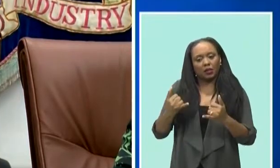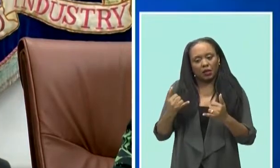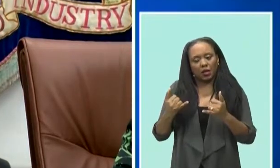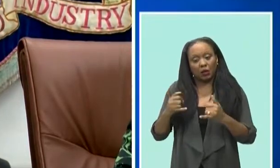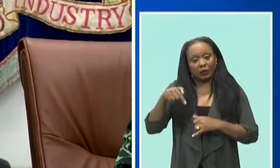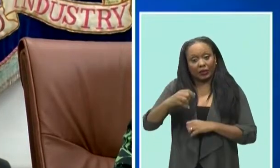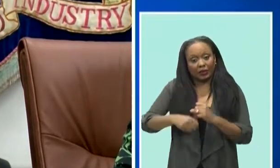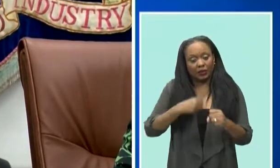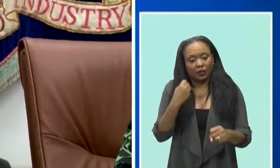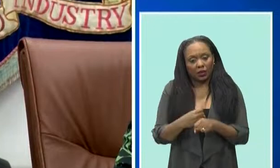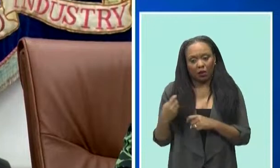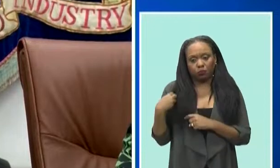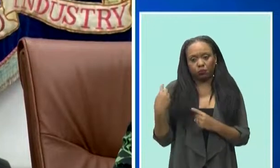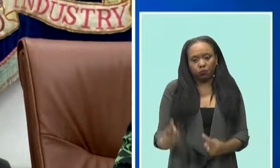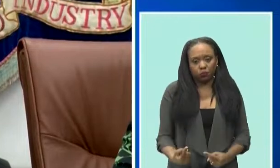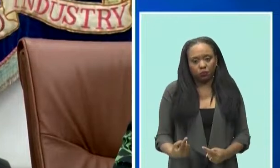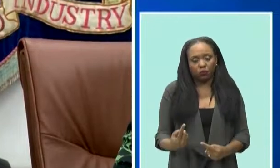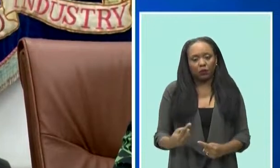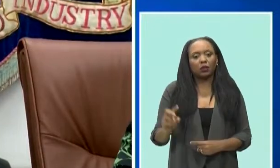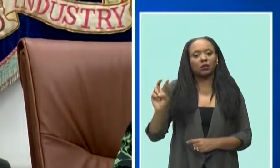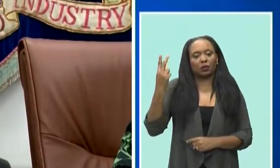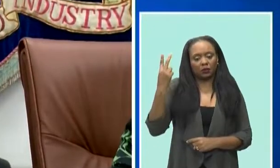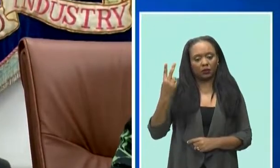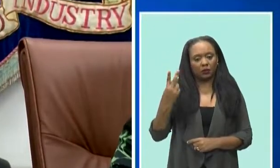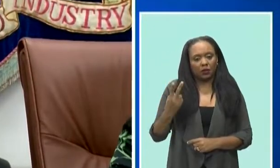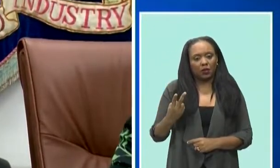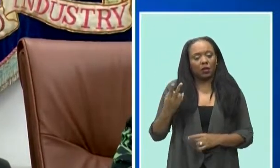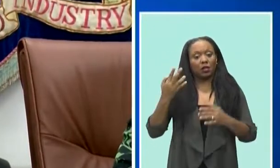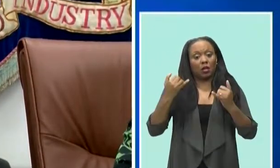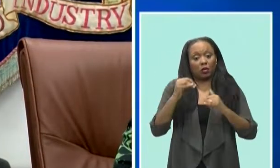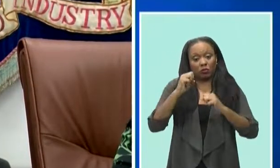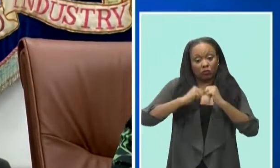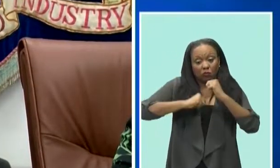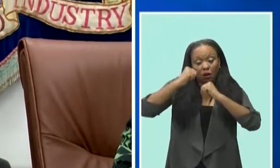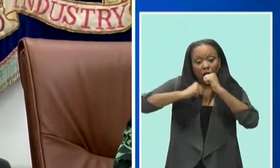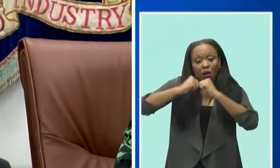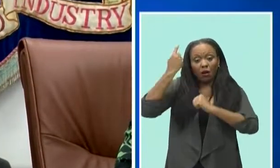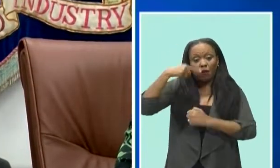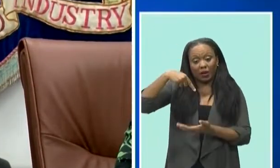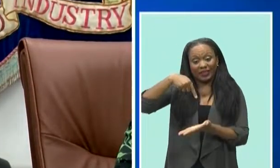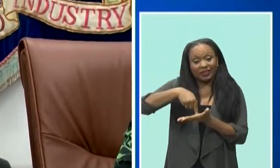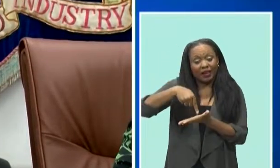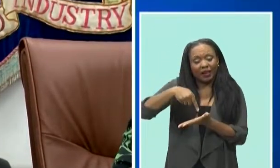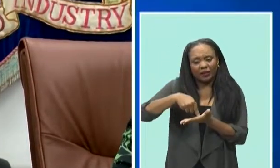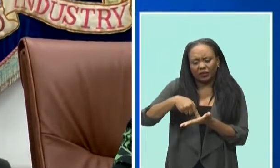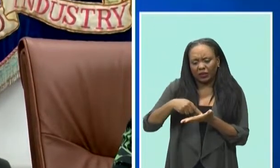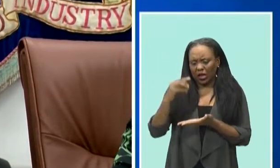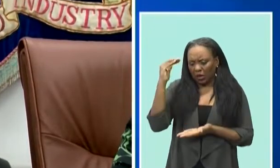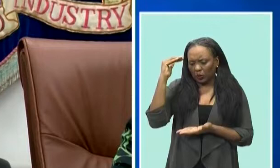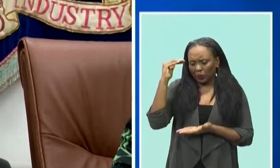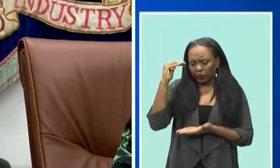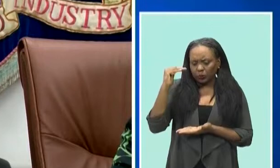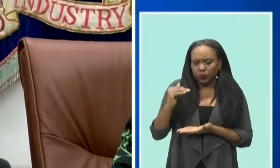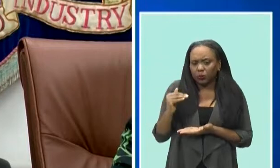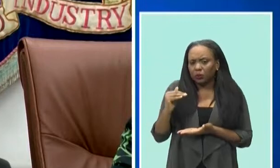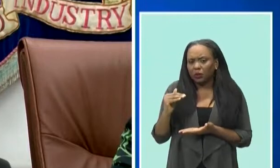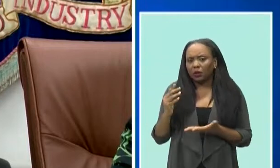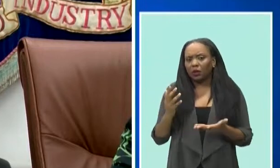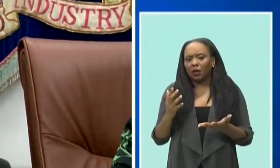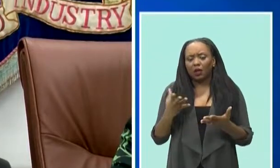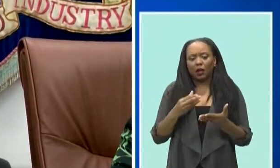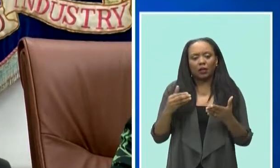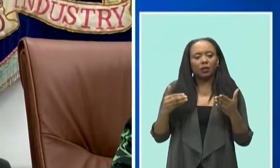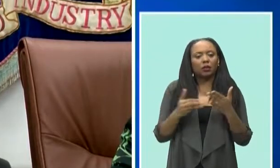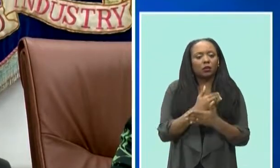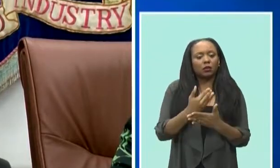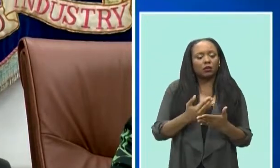of the domestic part of the debt restructuring has been very helpful in reducing economic uncertainty. And the new